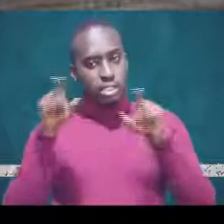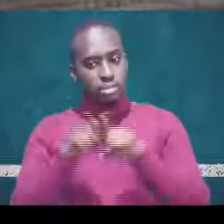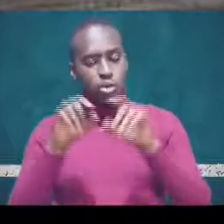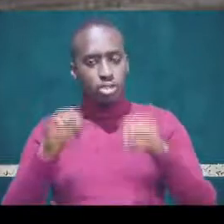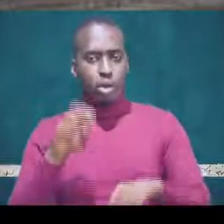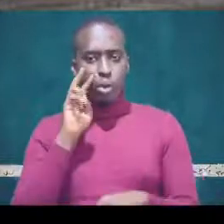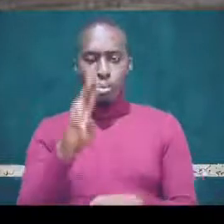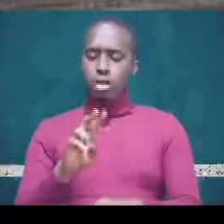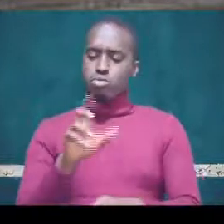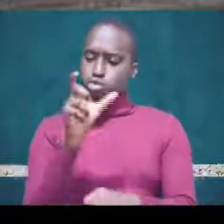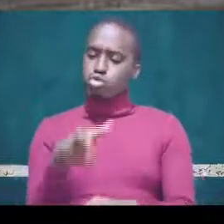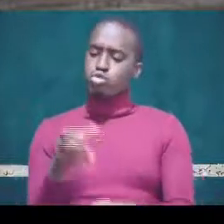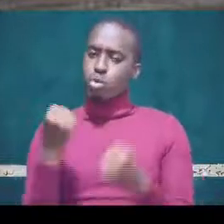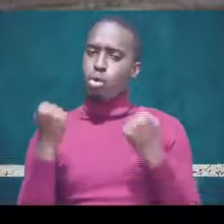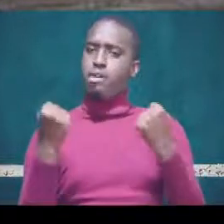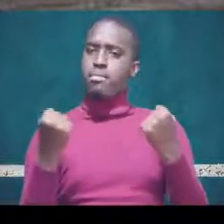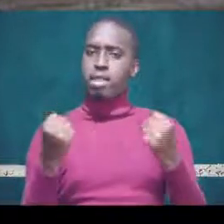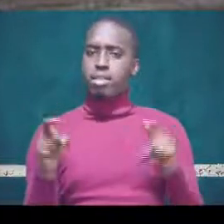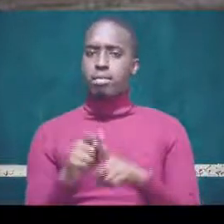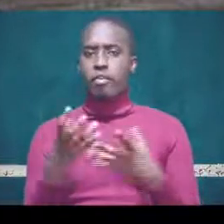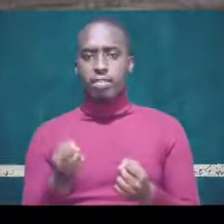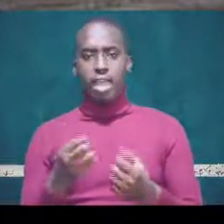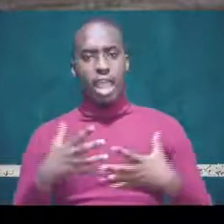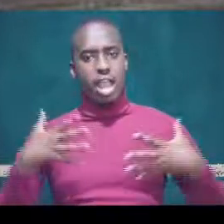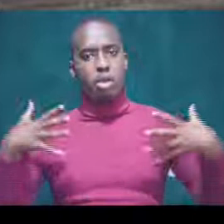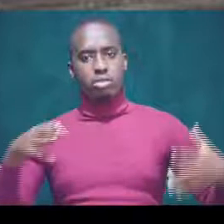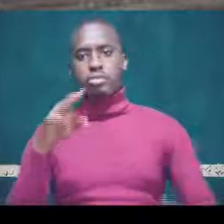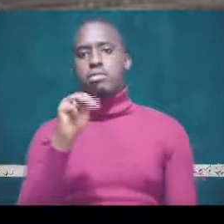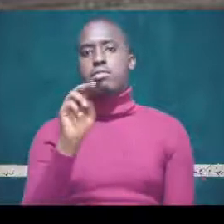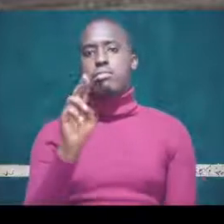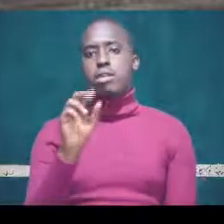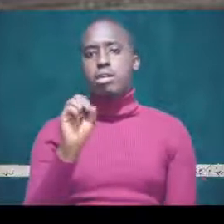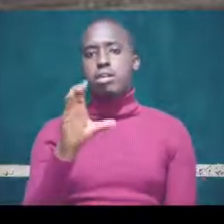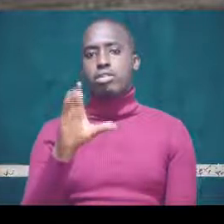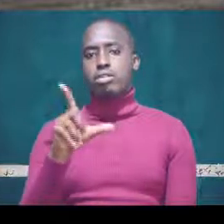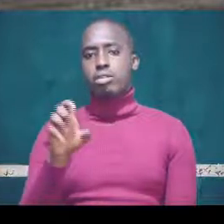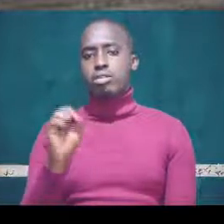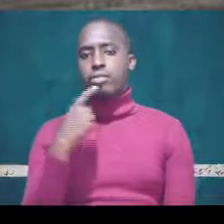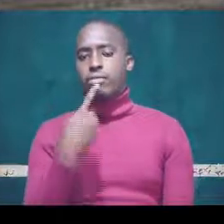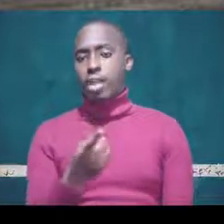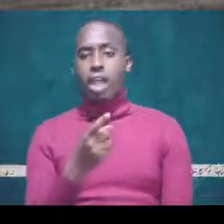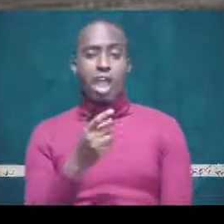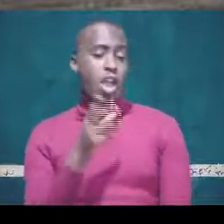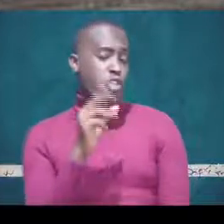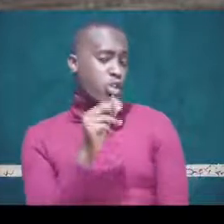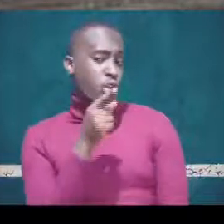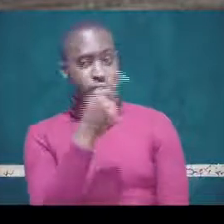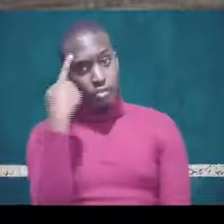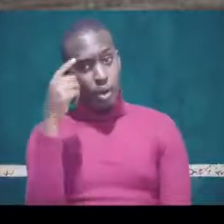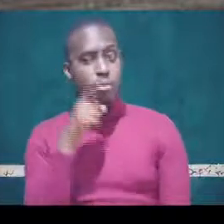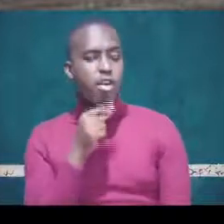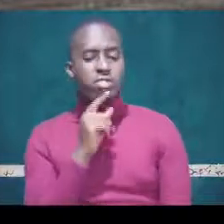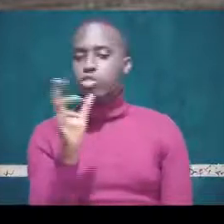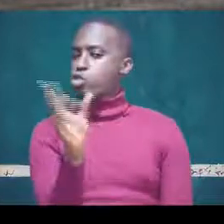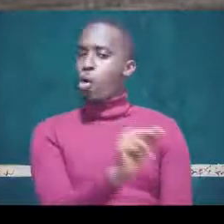that strong with a lot of muscles. Now some girls are saying, no, that is only for boys.